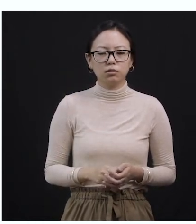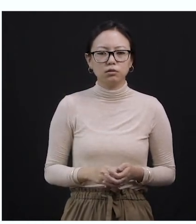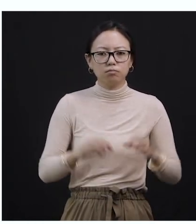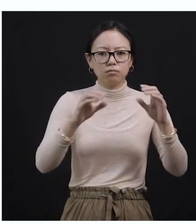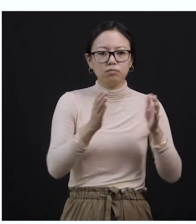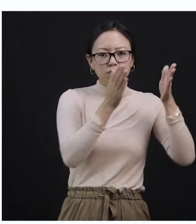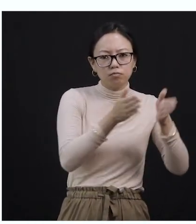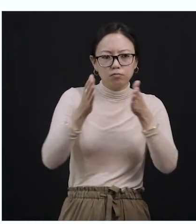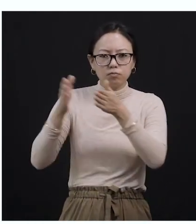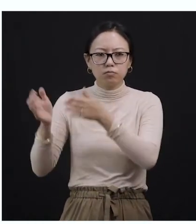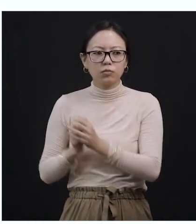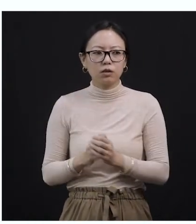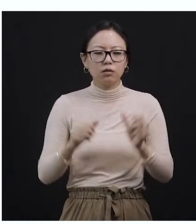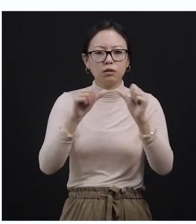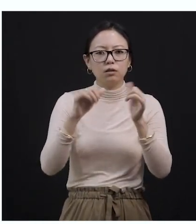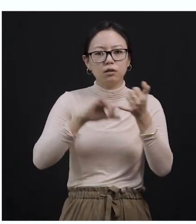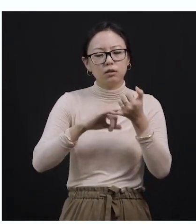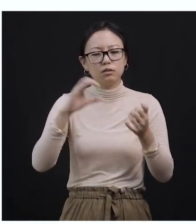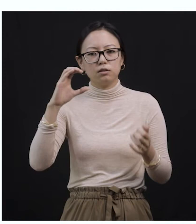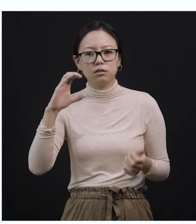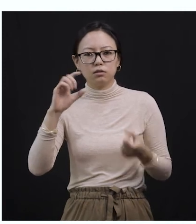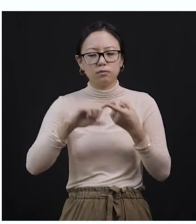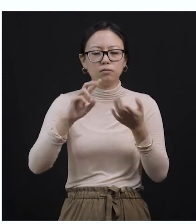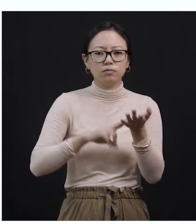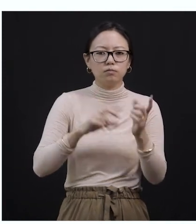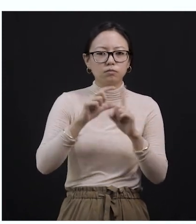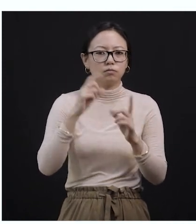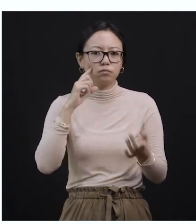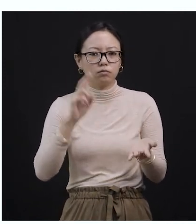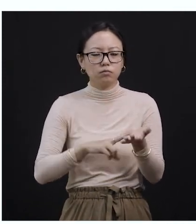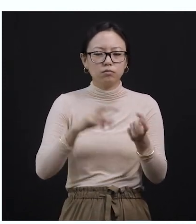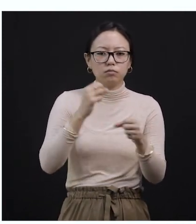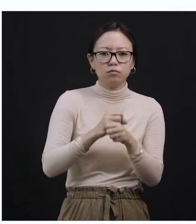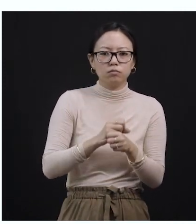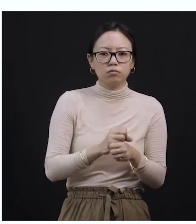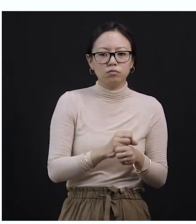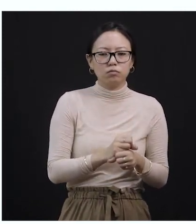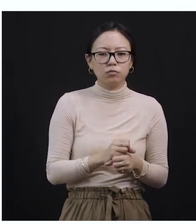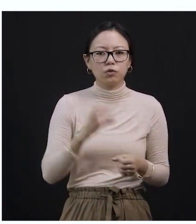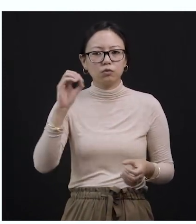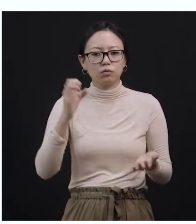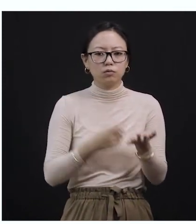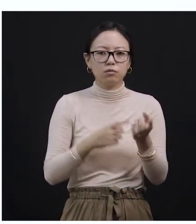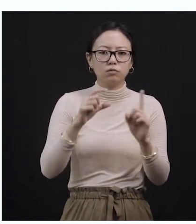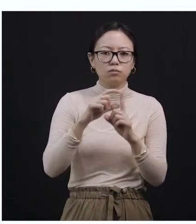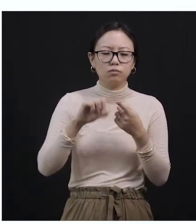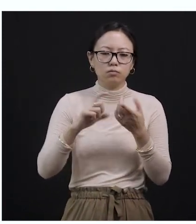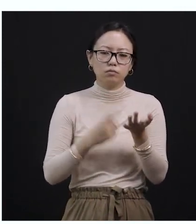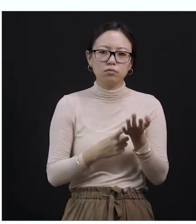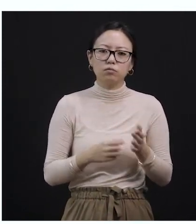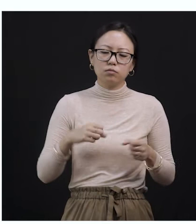from smallest to biggest, right? So let's identify the numbers here. The number given here is